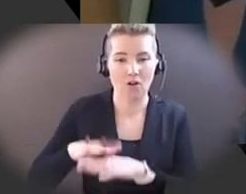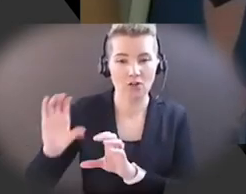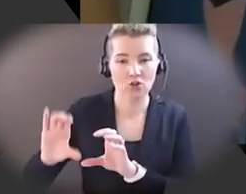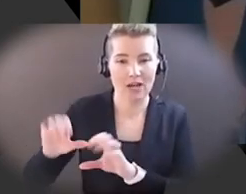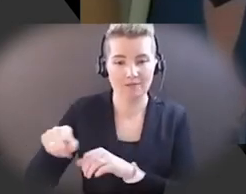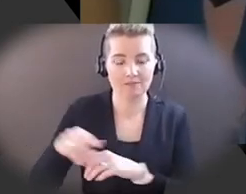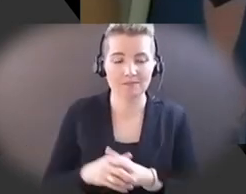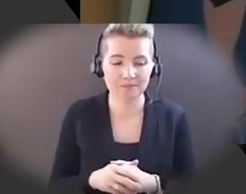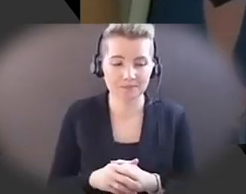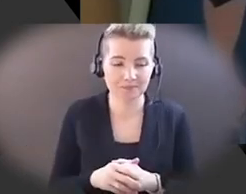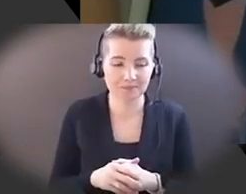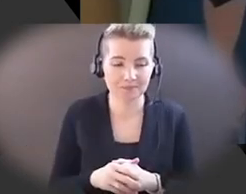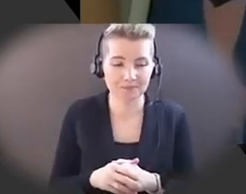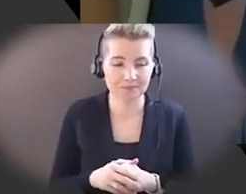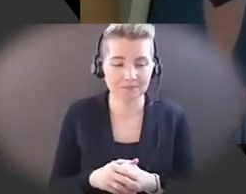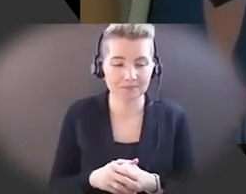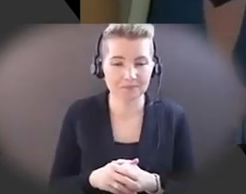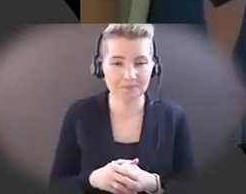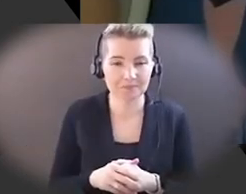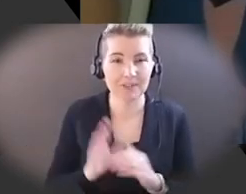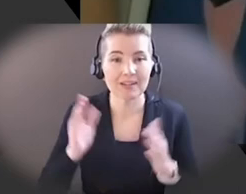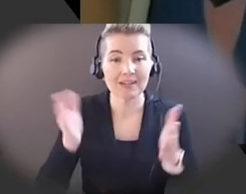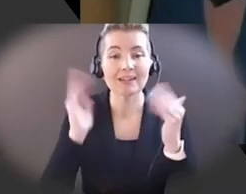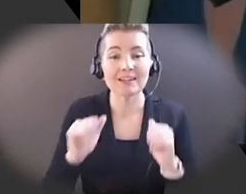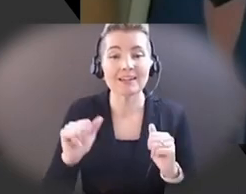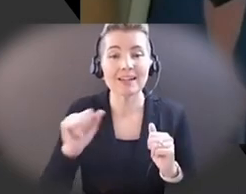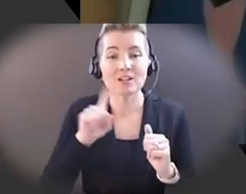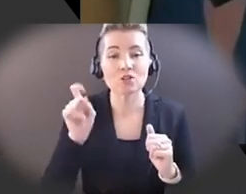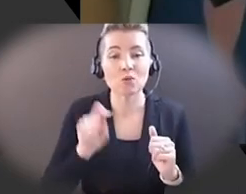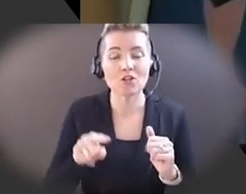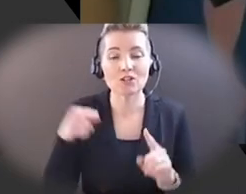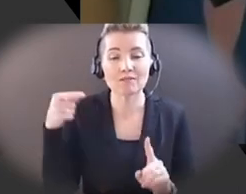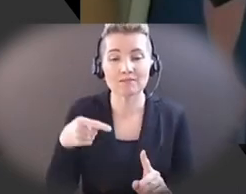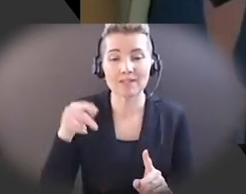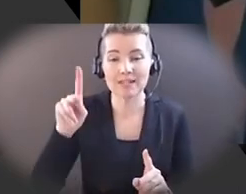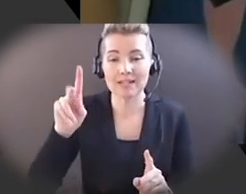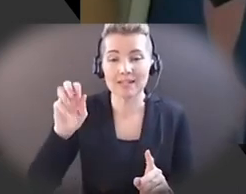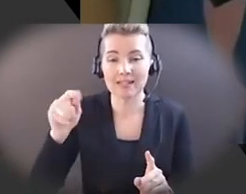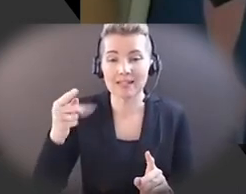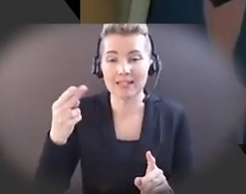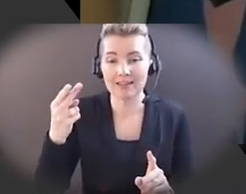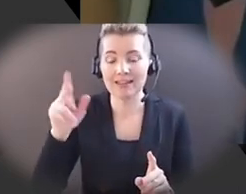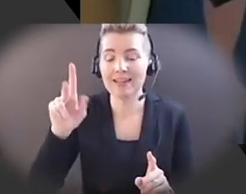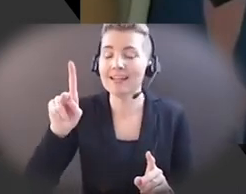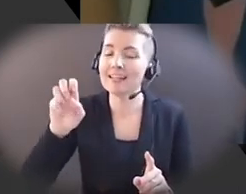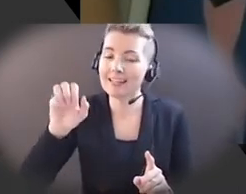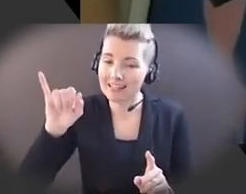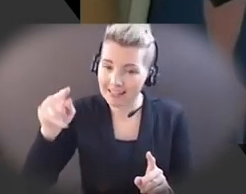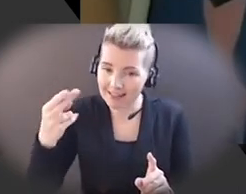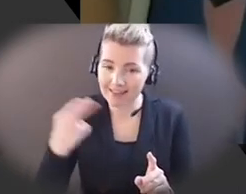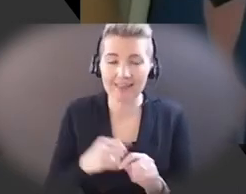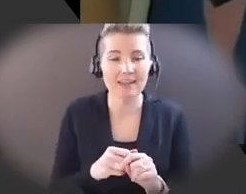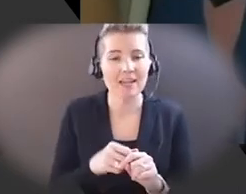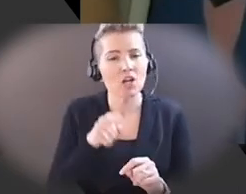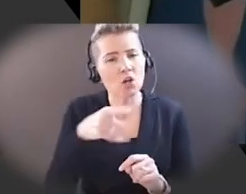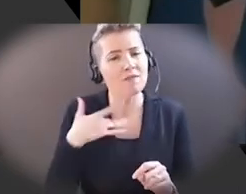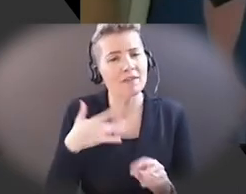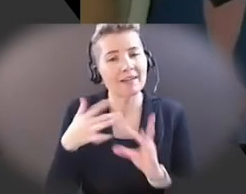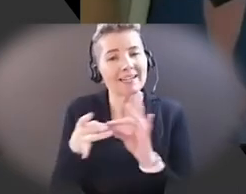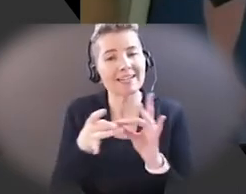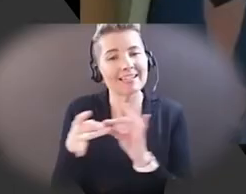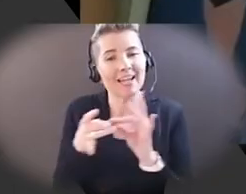So the next question is for Keith. It says, what is the connection between Chinese and Jewish communities in